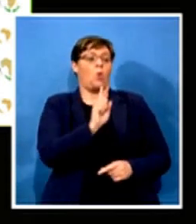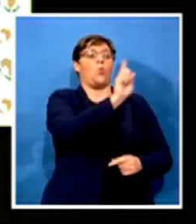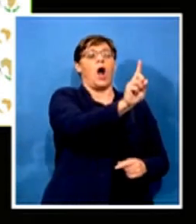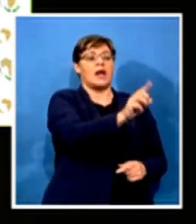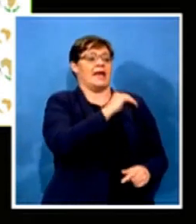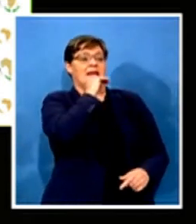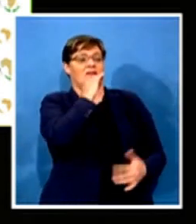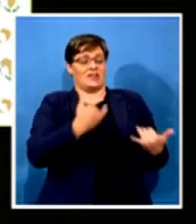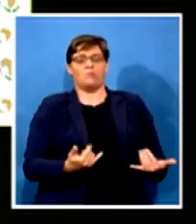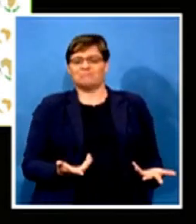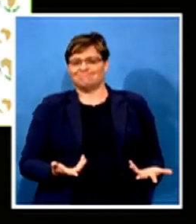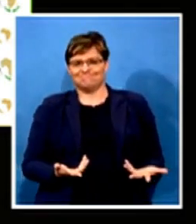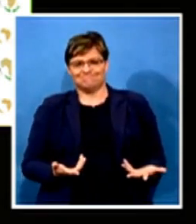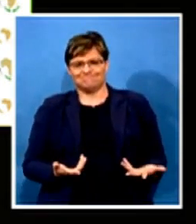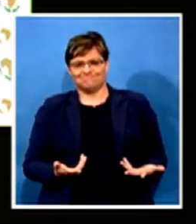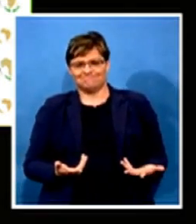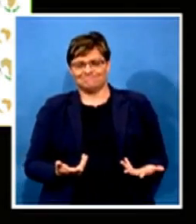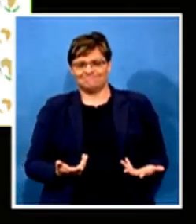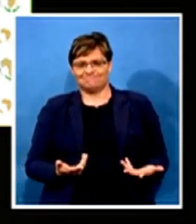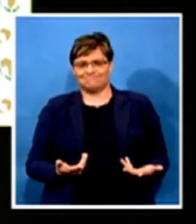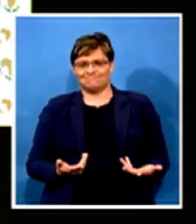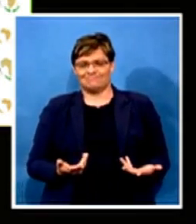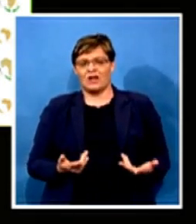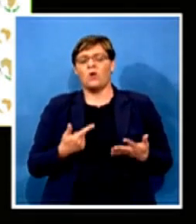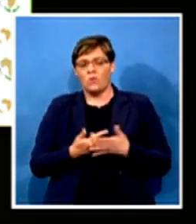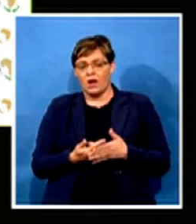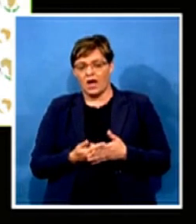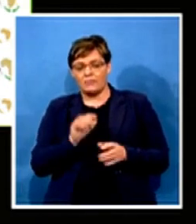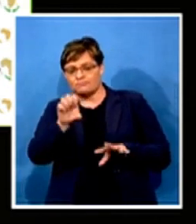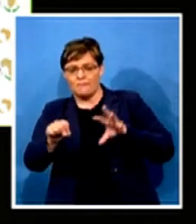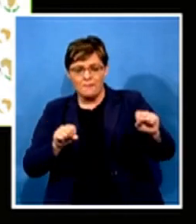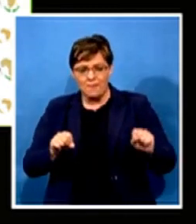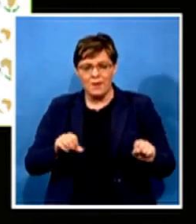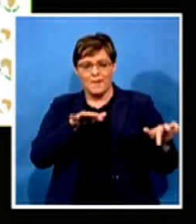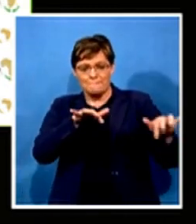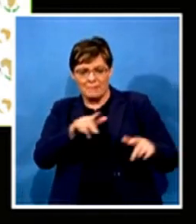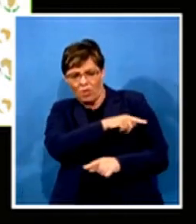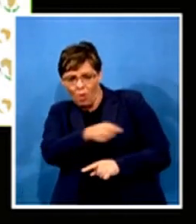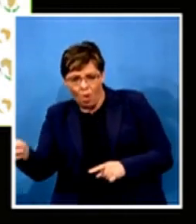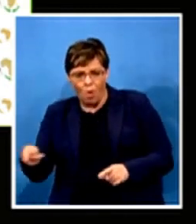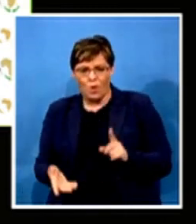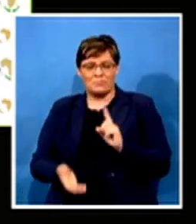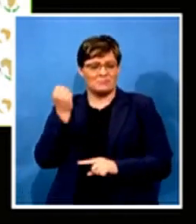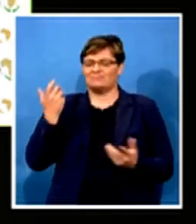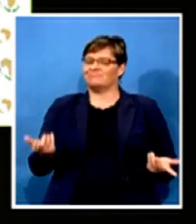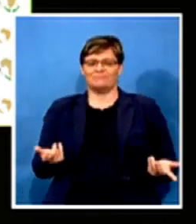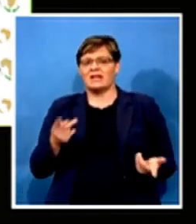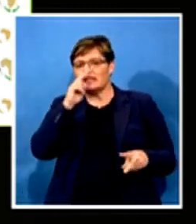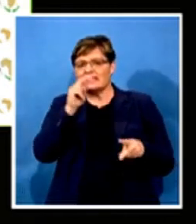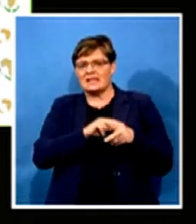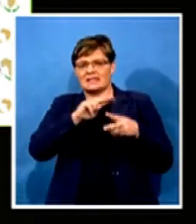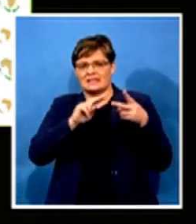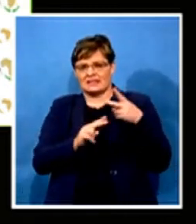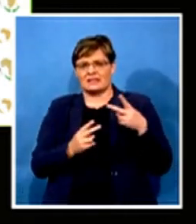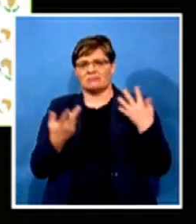or to reach out to the entire population. So it needs to be a combination. So what do I mean by that?